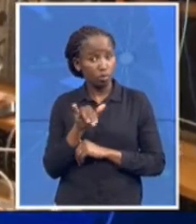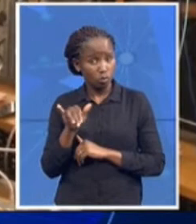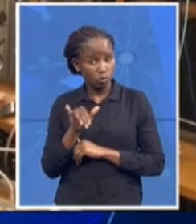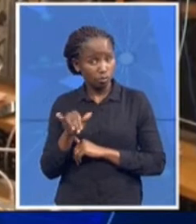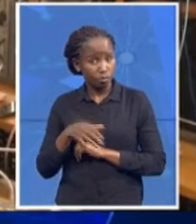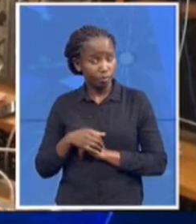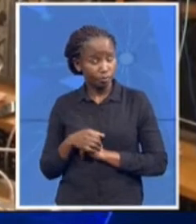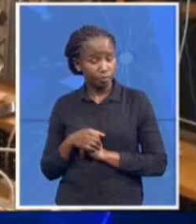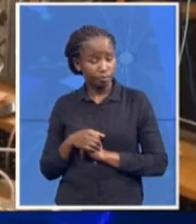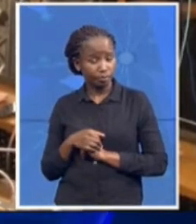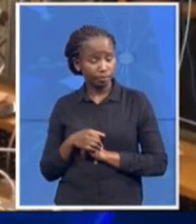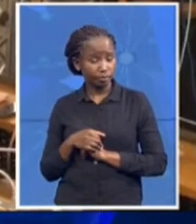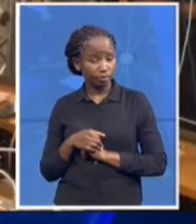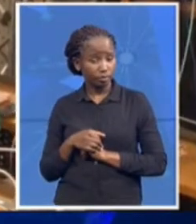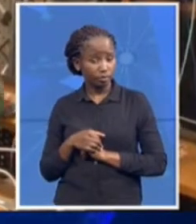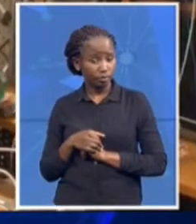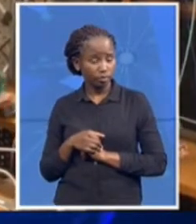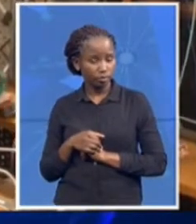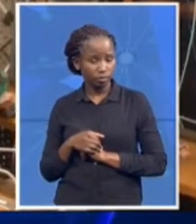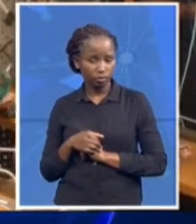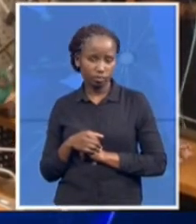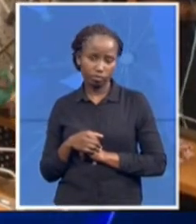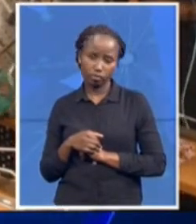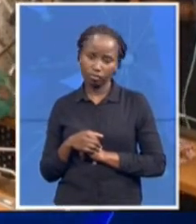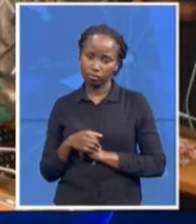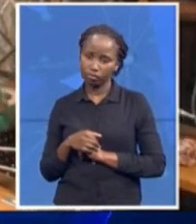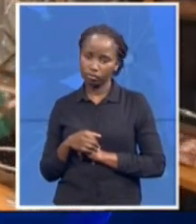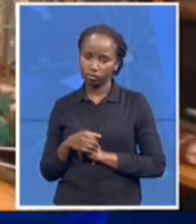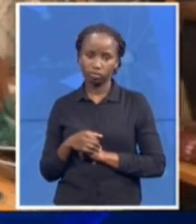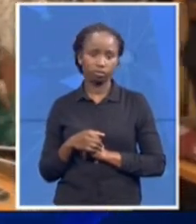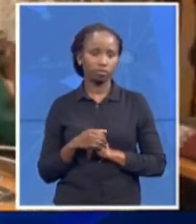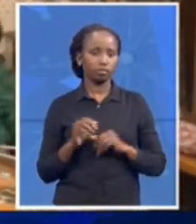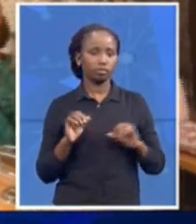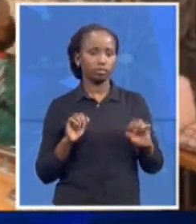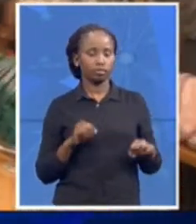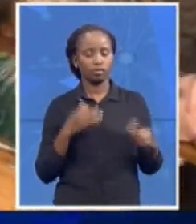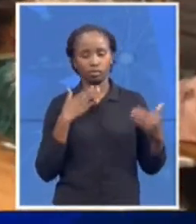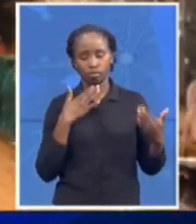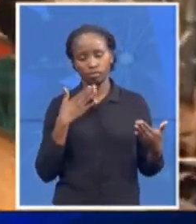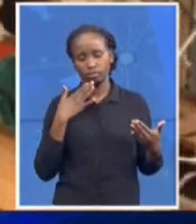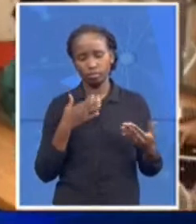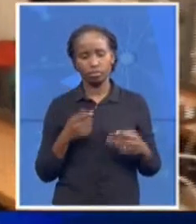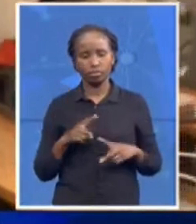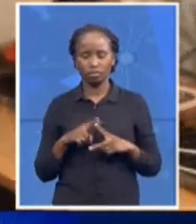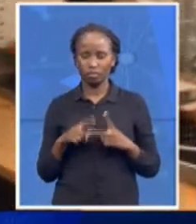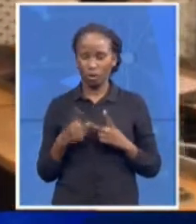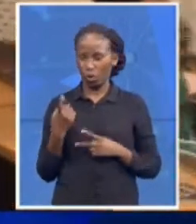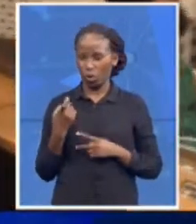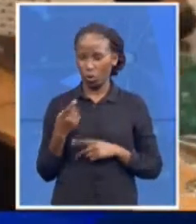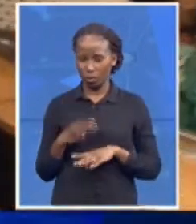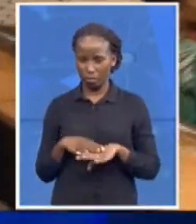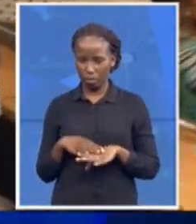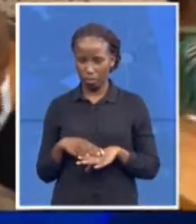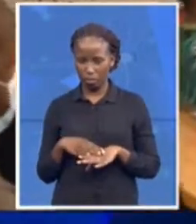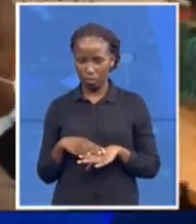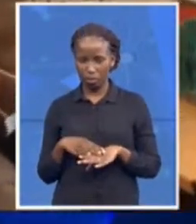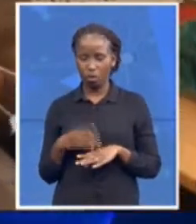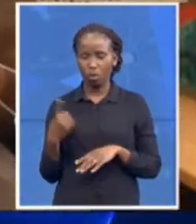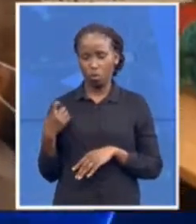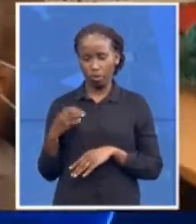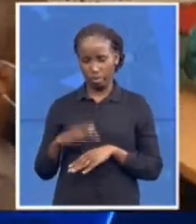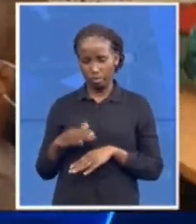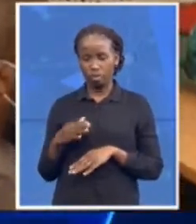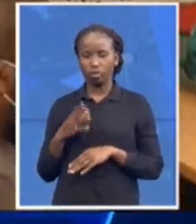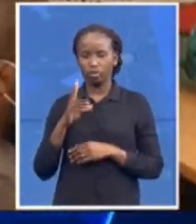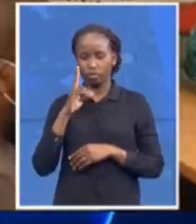this regard? Thank you. All right, thank you very much, Govan. I'm going to take one more final question. I see Ignatius, do you have a question on your side? I'll come to you